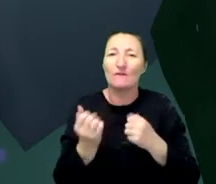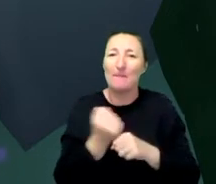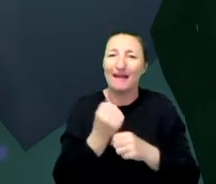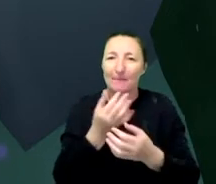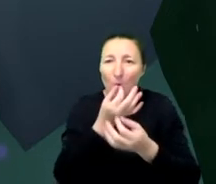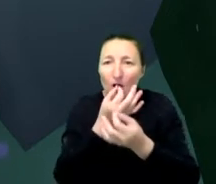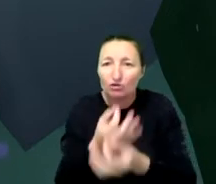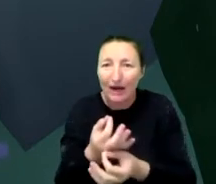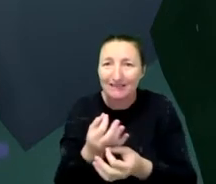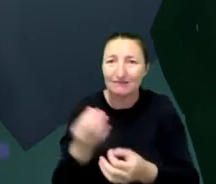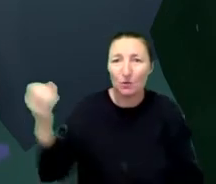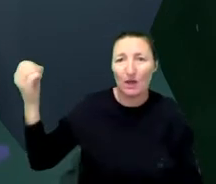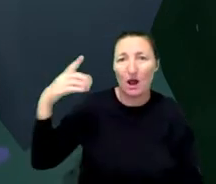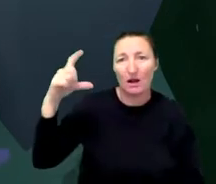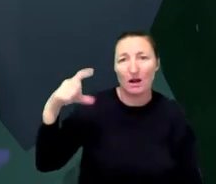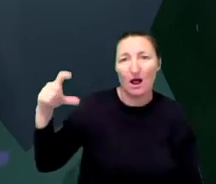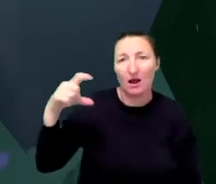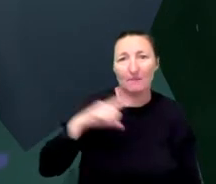Mm-hmm. Exactly. Very nice.